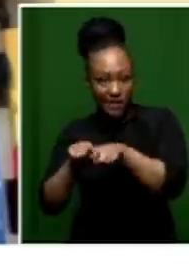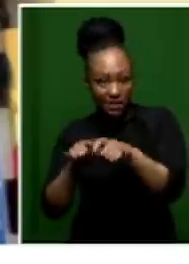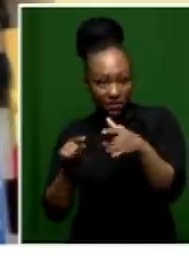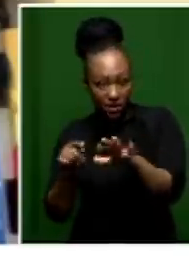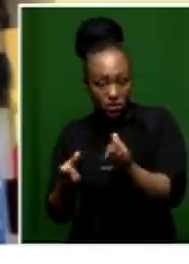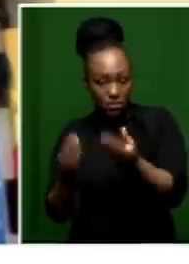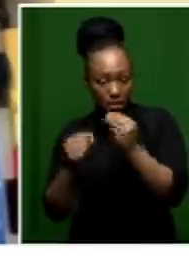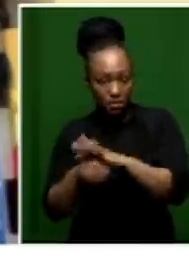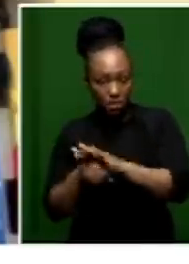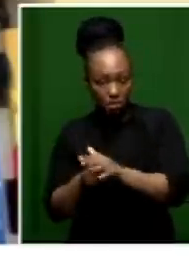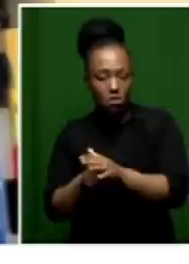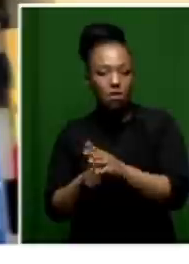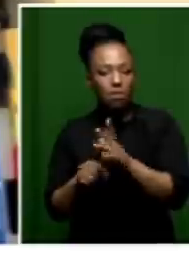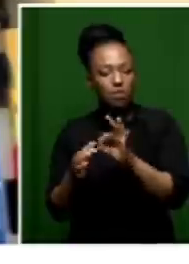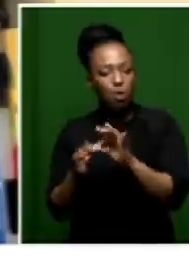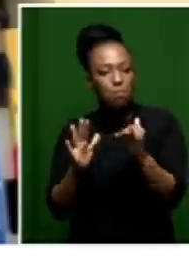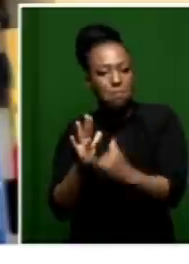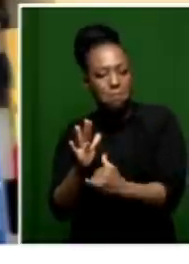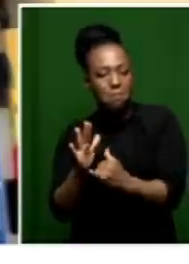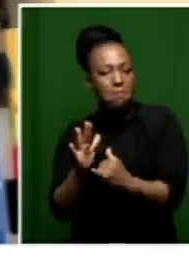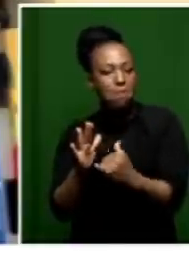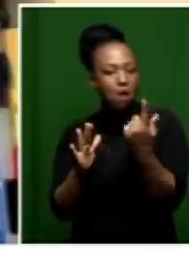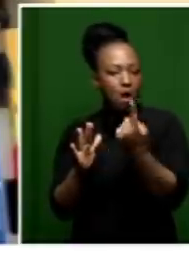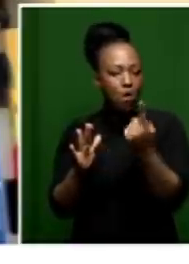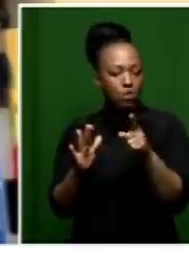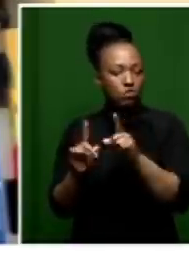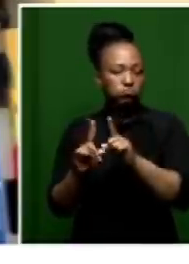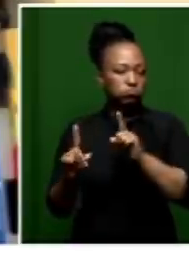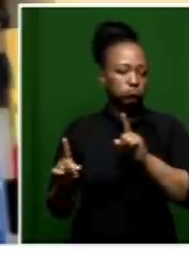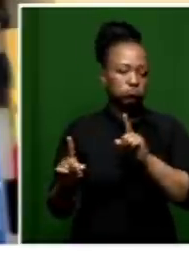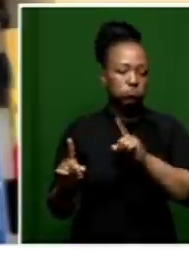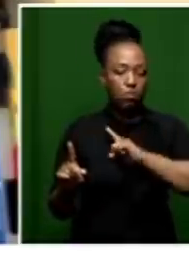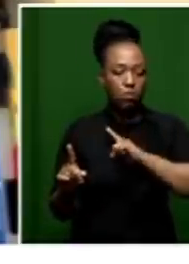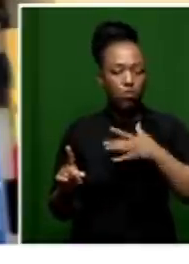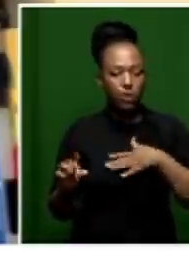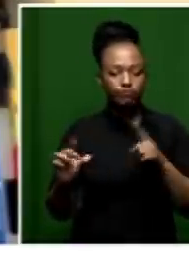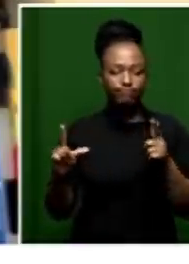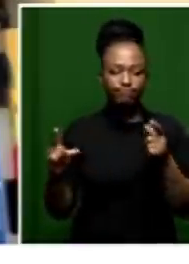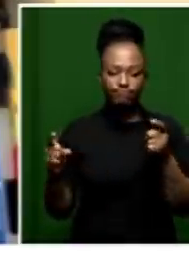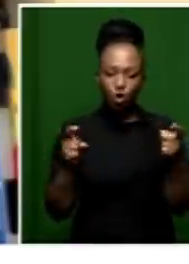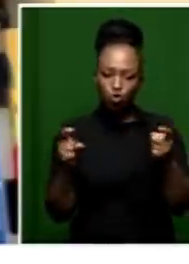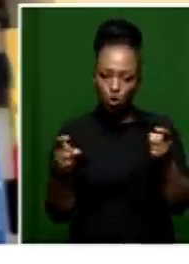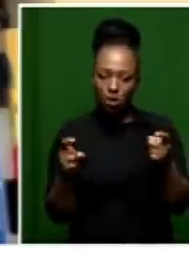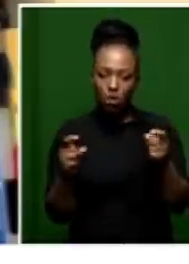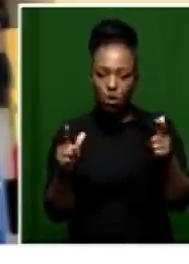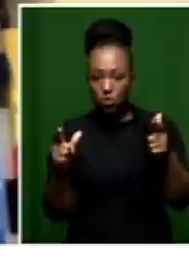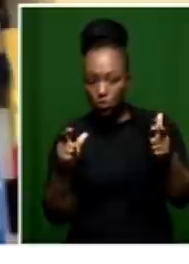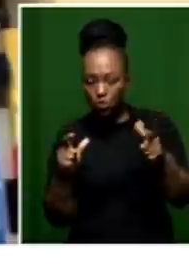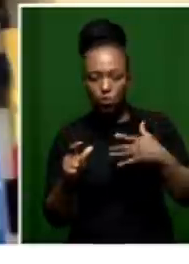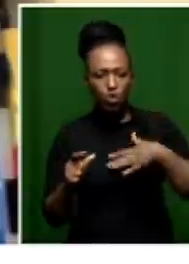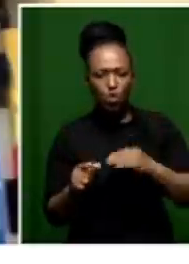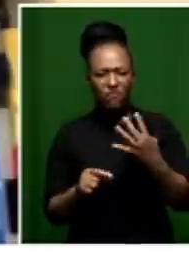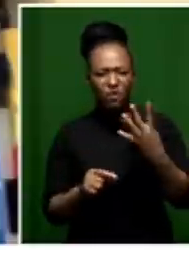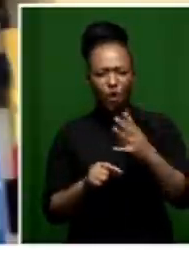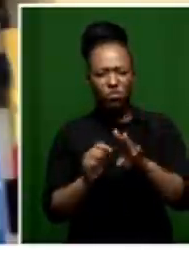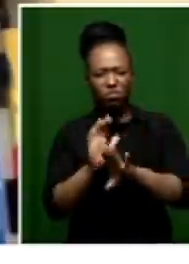positive, please isolate, because we really need to control. We don't want a fourth wave. We want